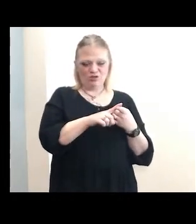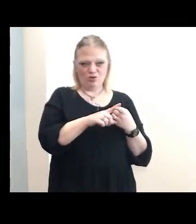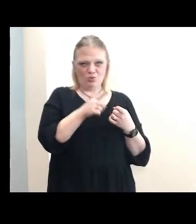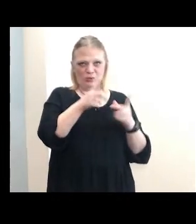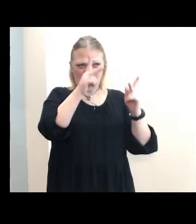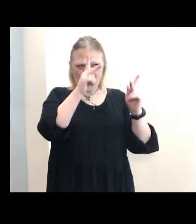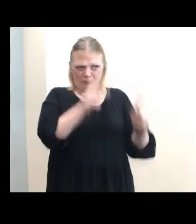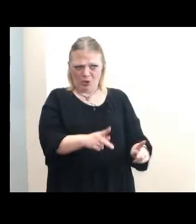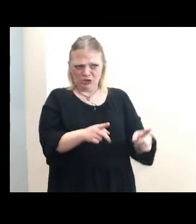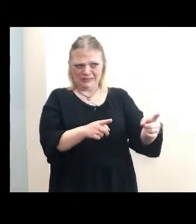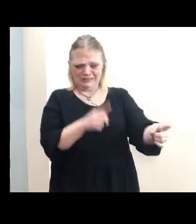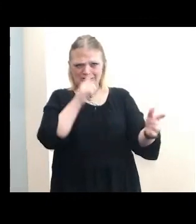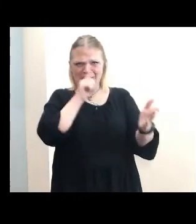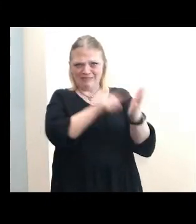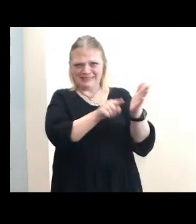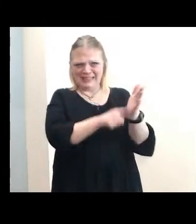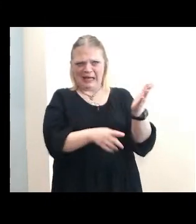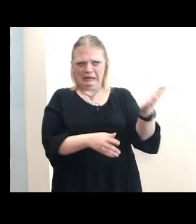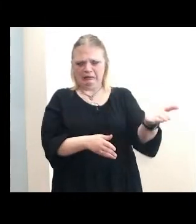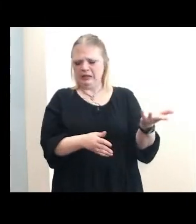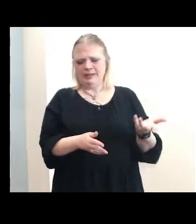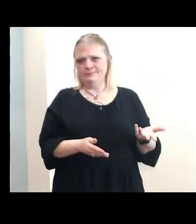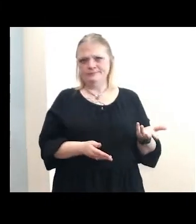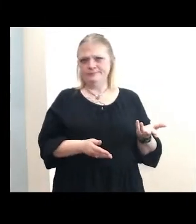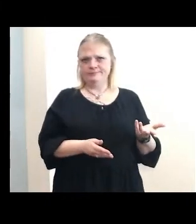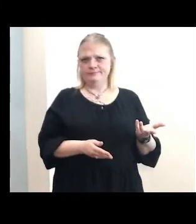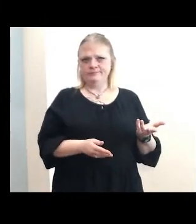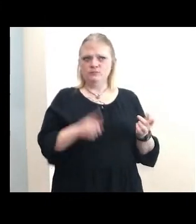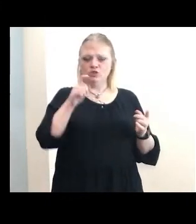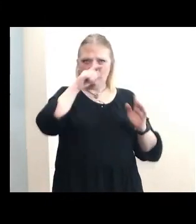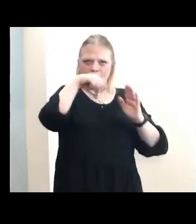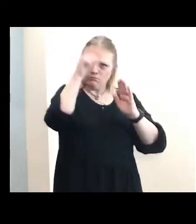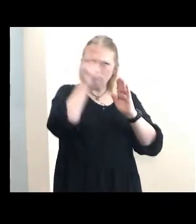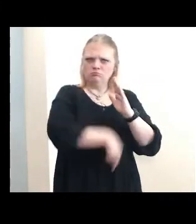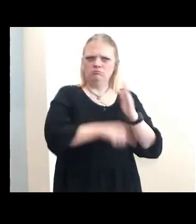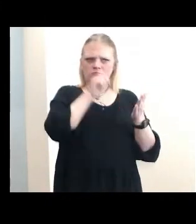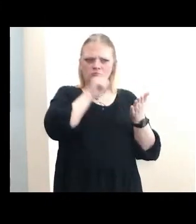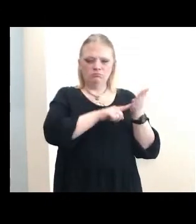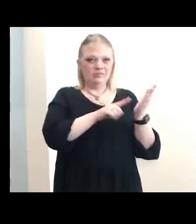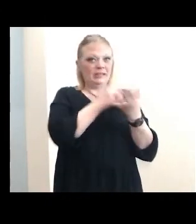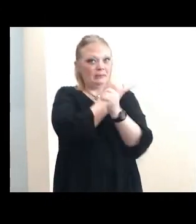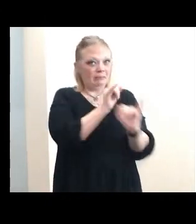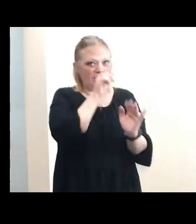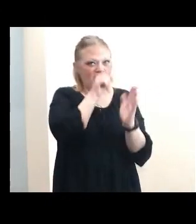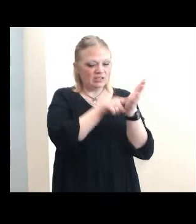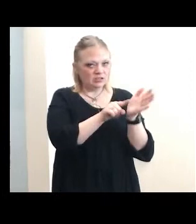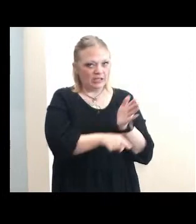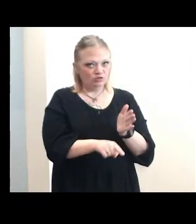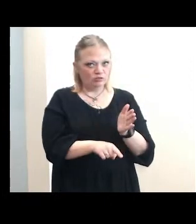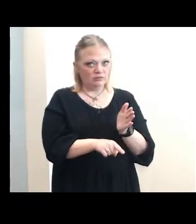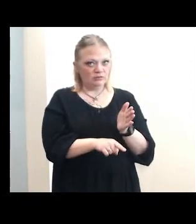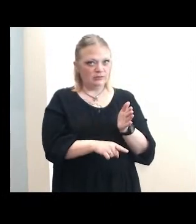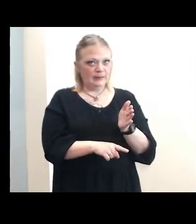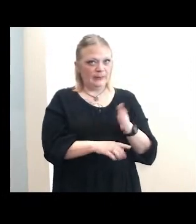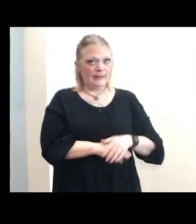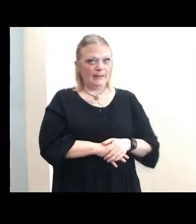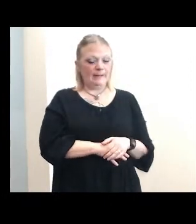individual as technically being investigated. I think they should have a thorough investigation, independent investigation, and